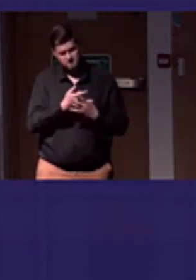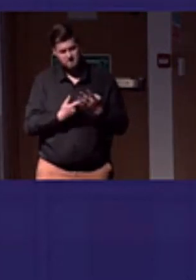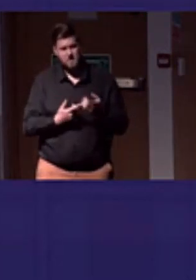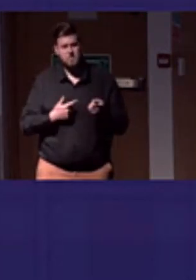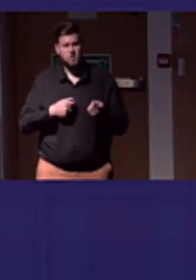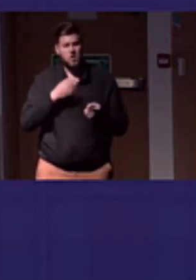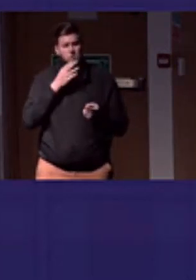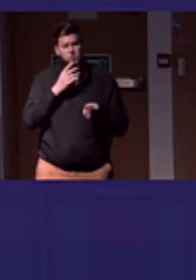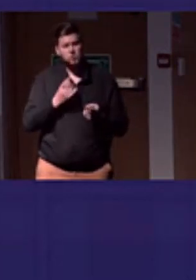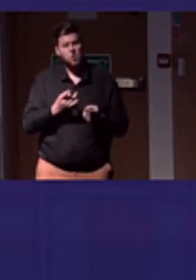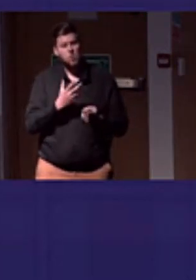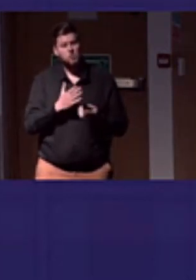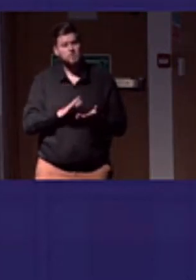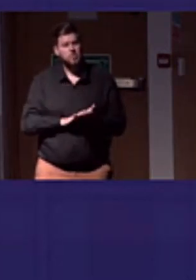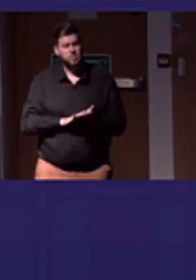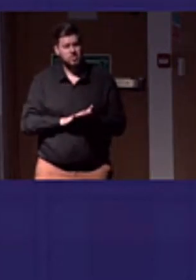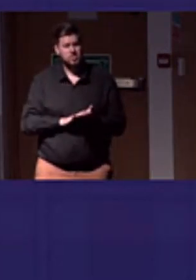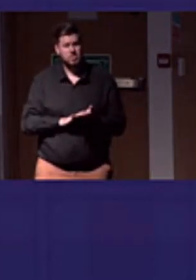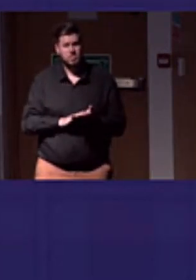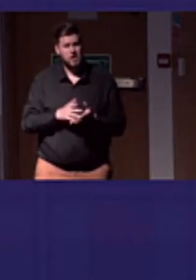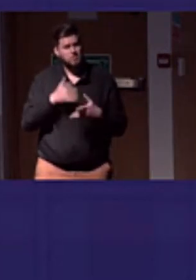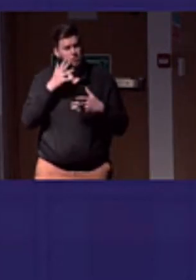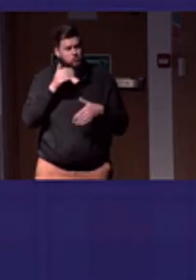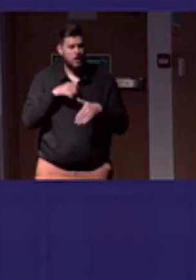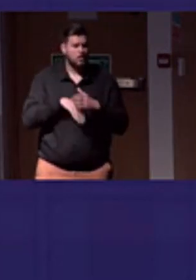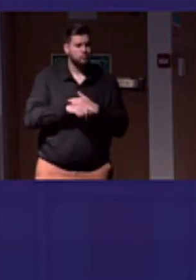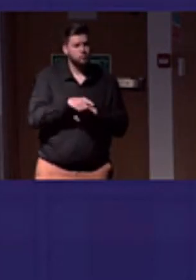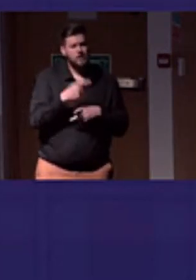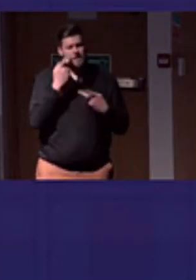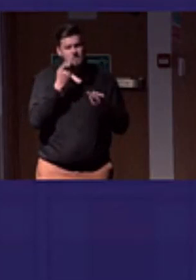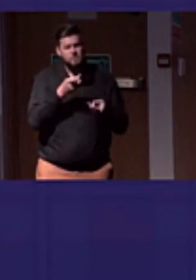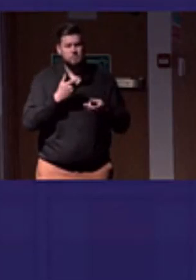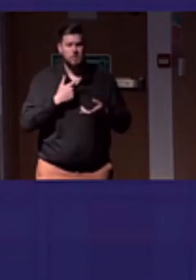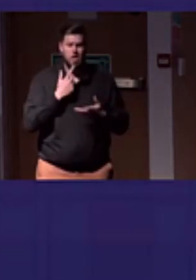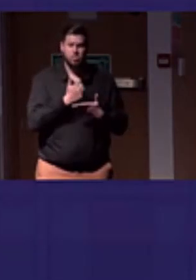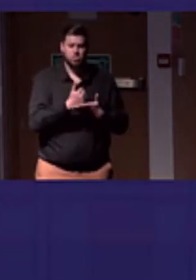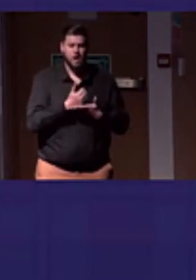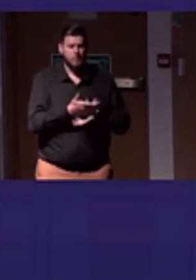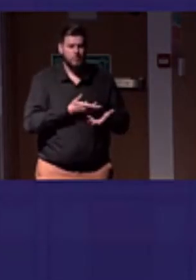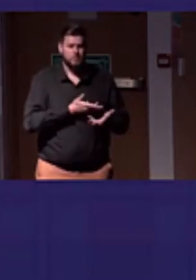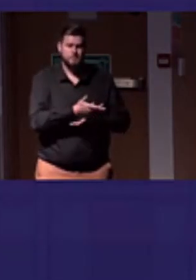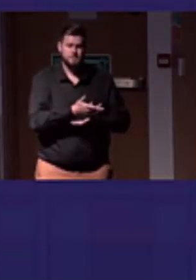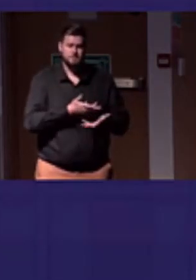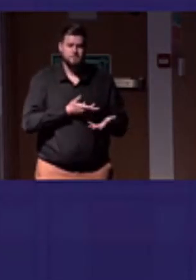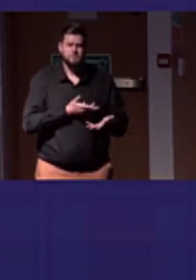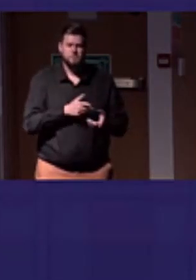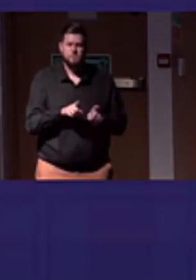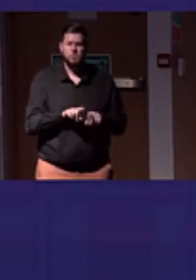month. Go check in with my therapist. And I tell people that. And it's like checking in with a